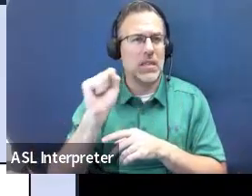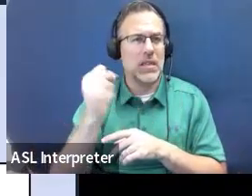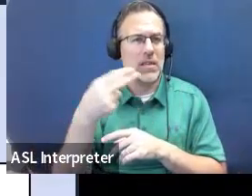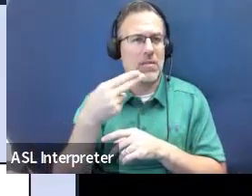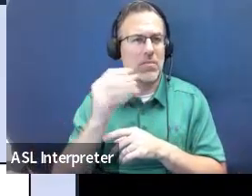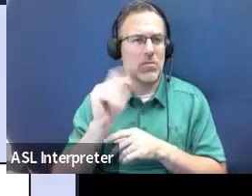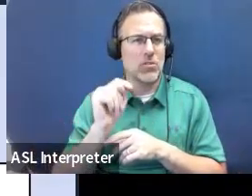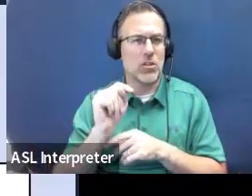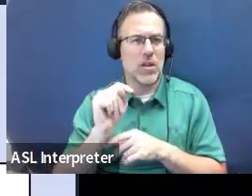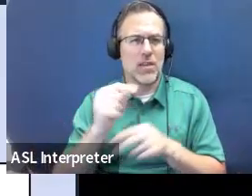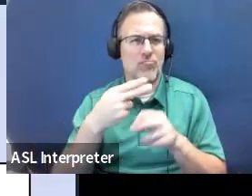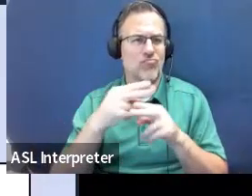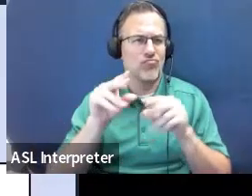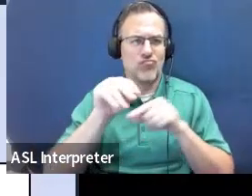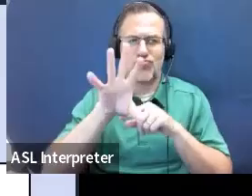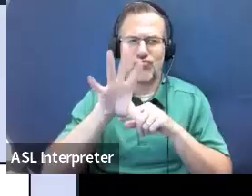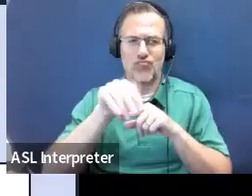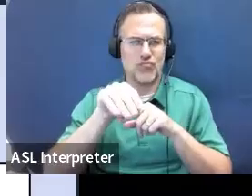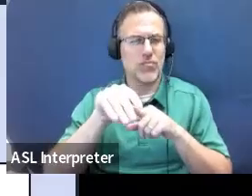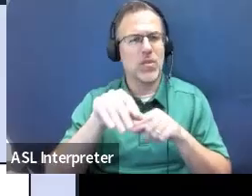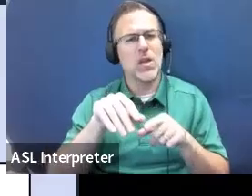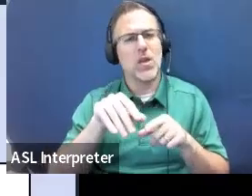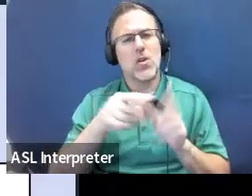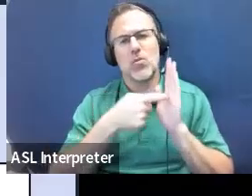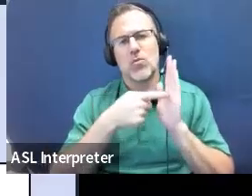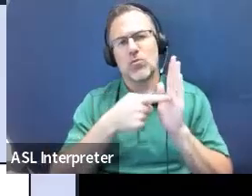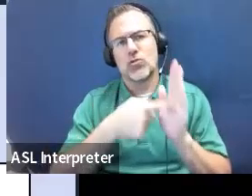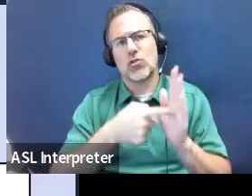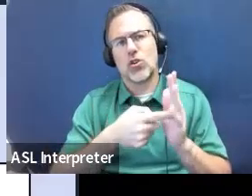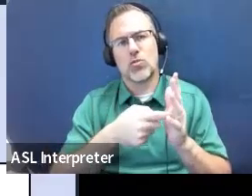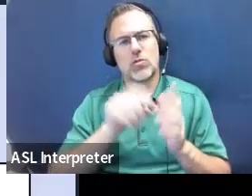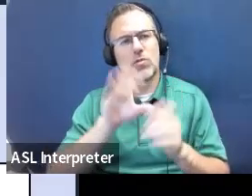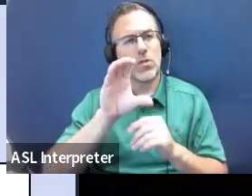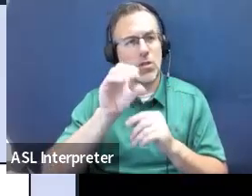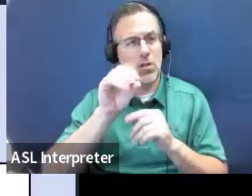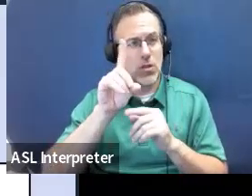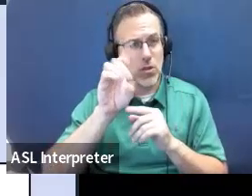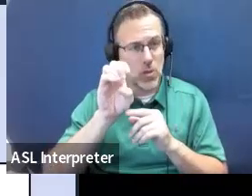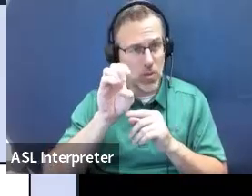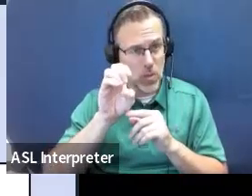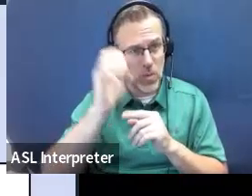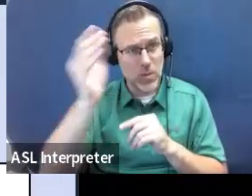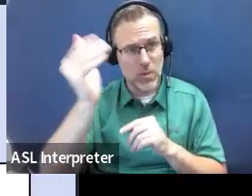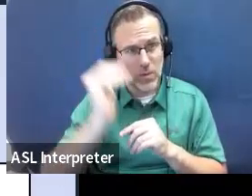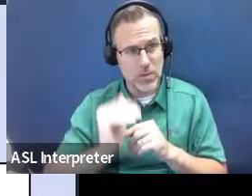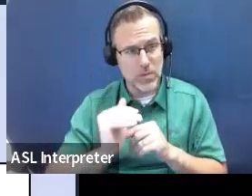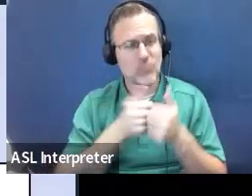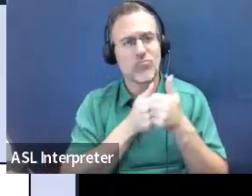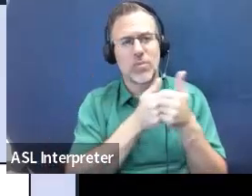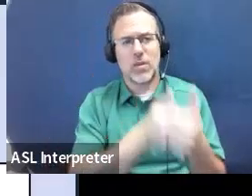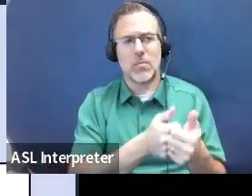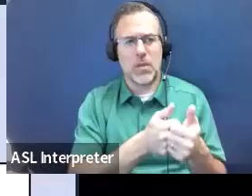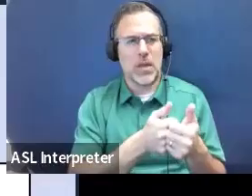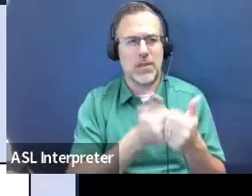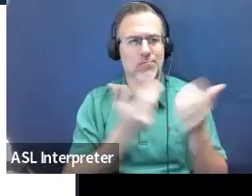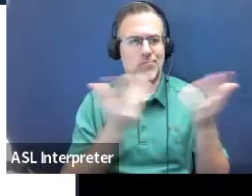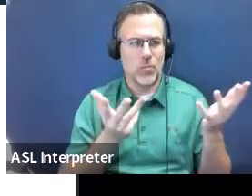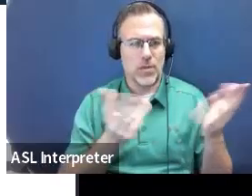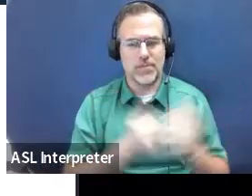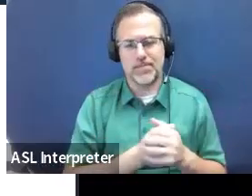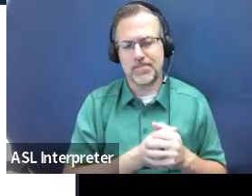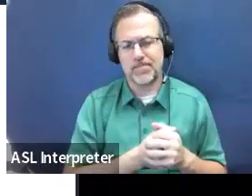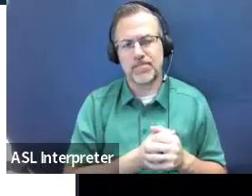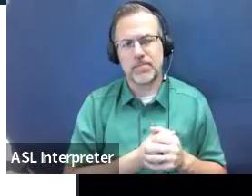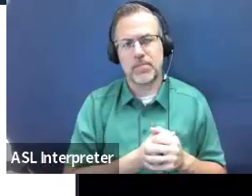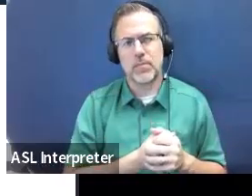it outlines that finding code that we would be looking at and what makes it compliant. So basically